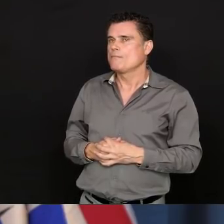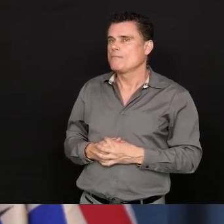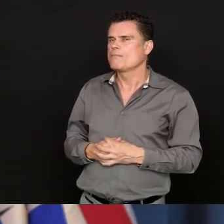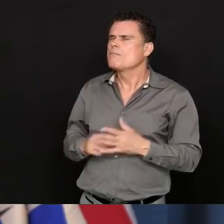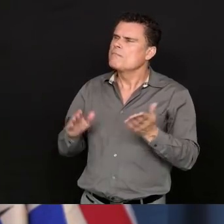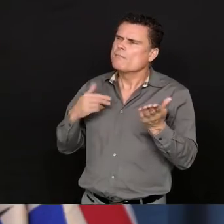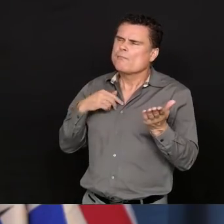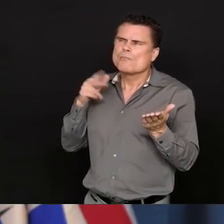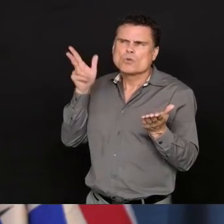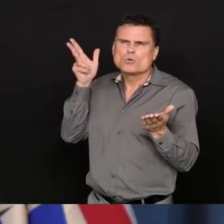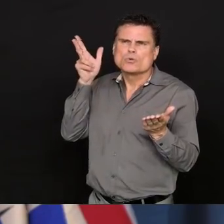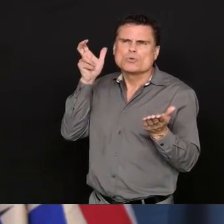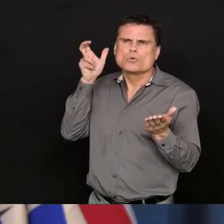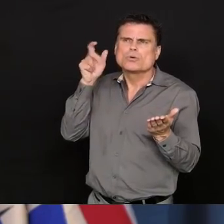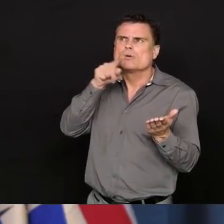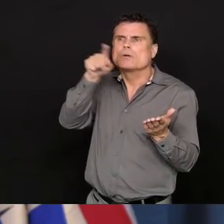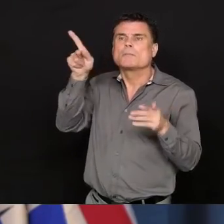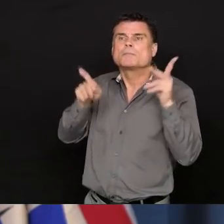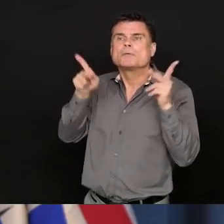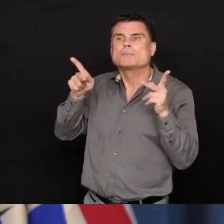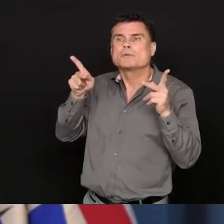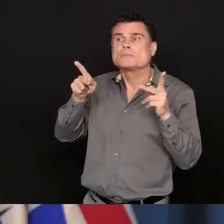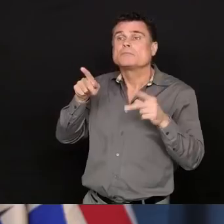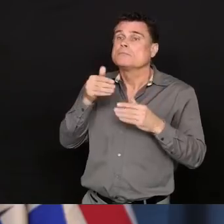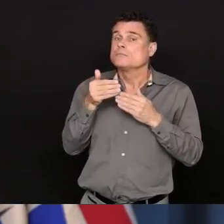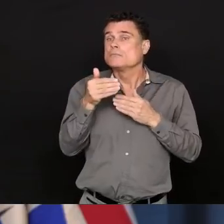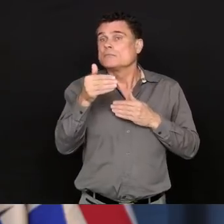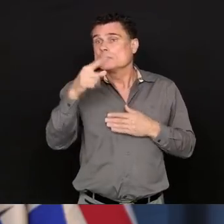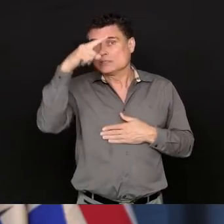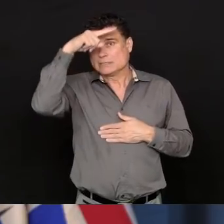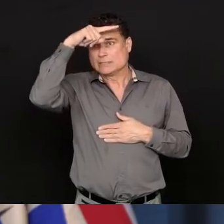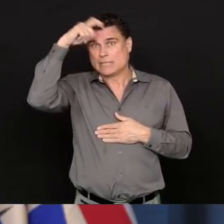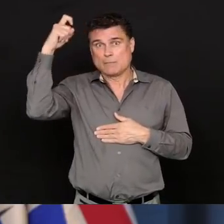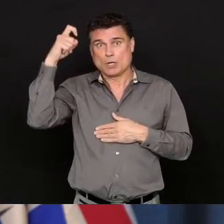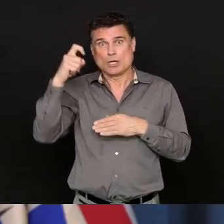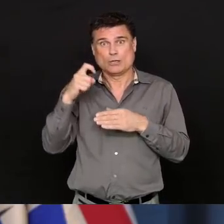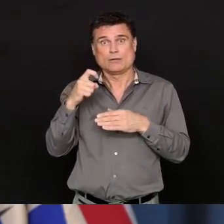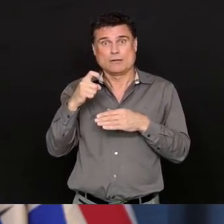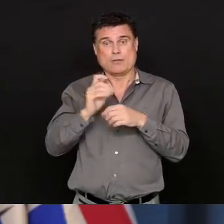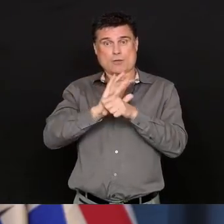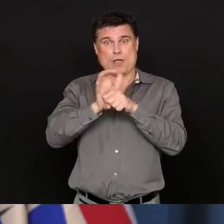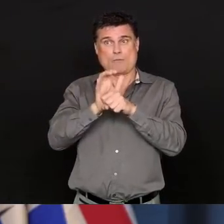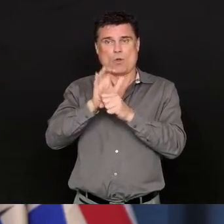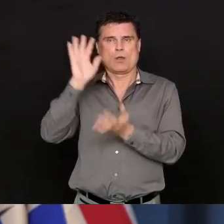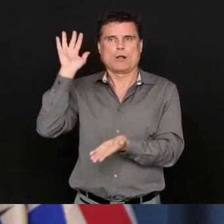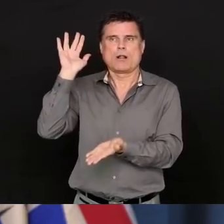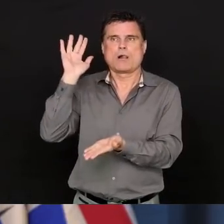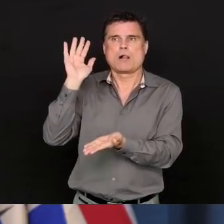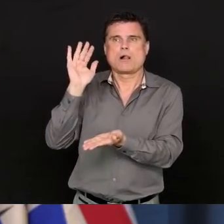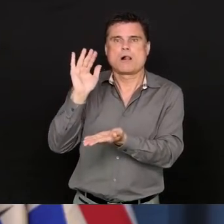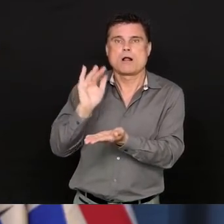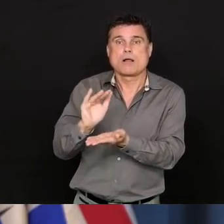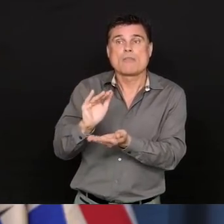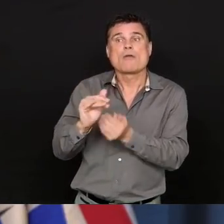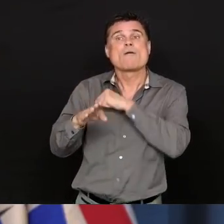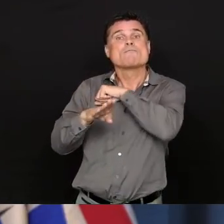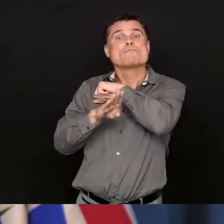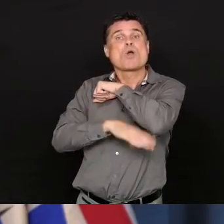information is actually valid? Yeah, I think the short answer is we don't really know, but there